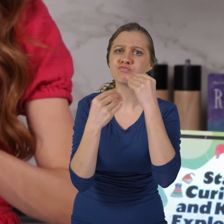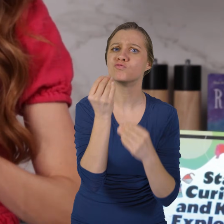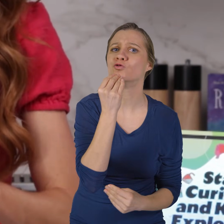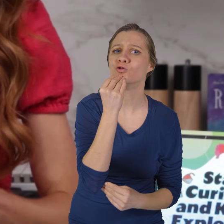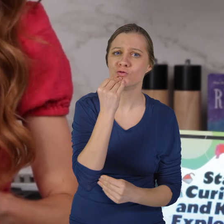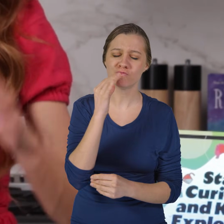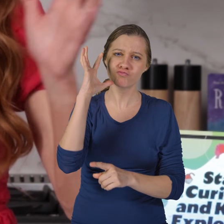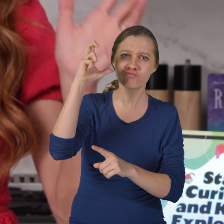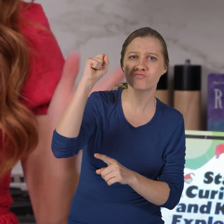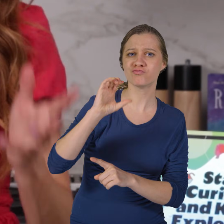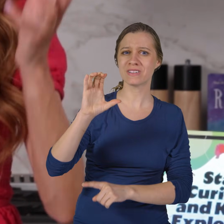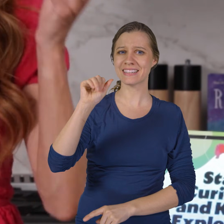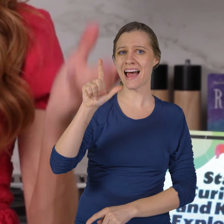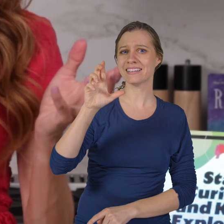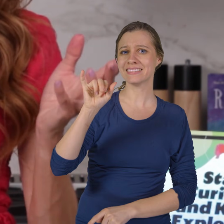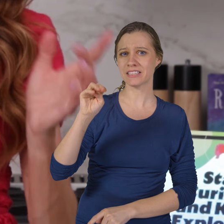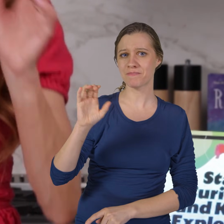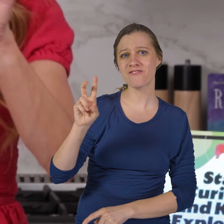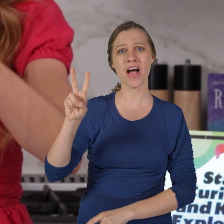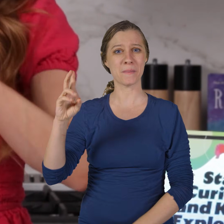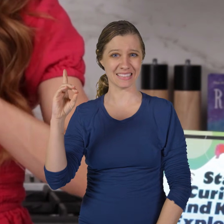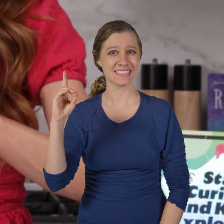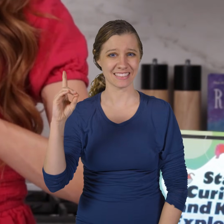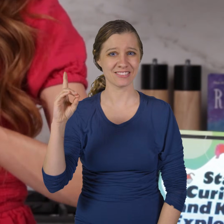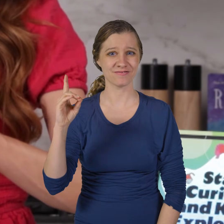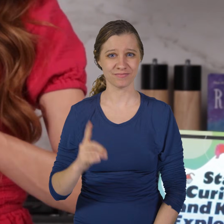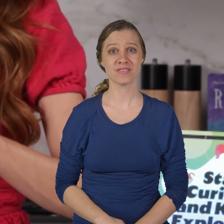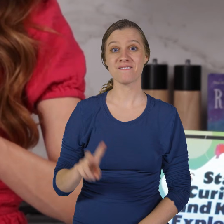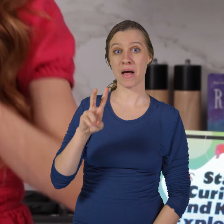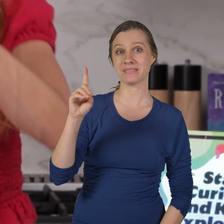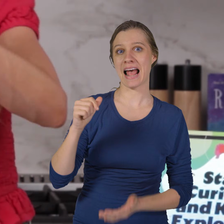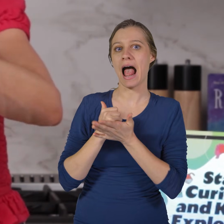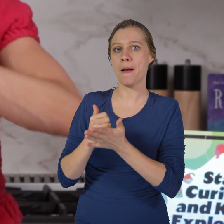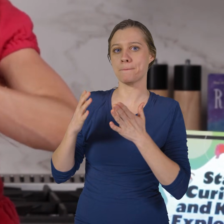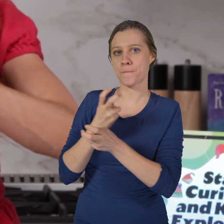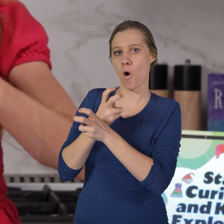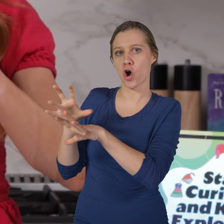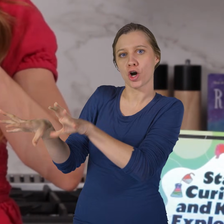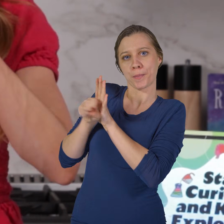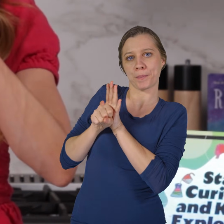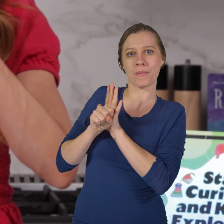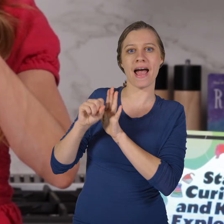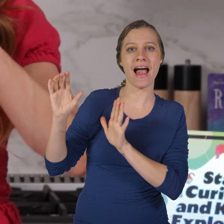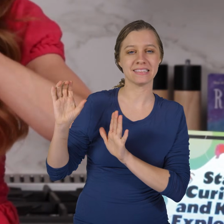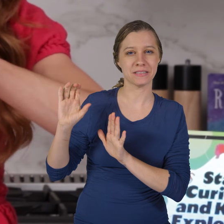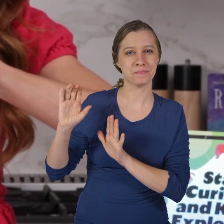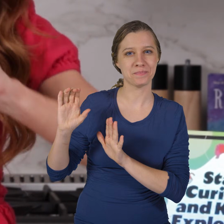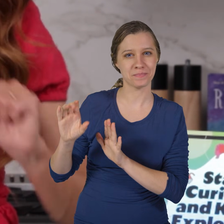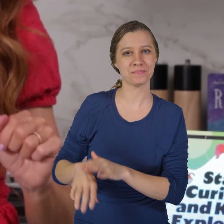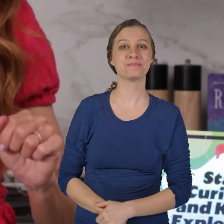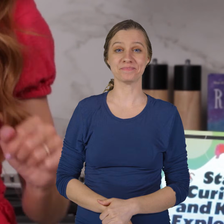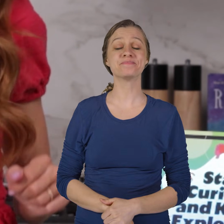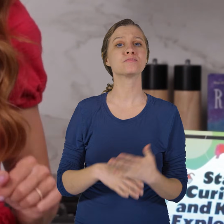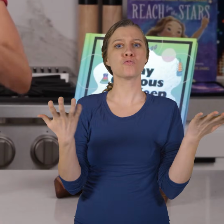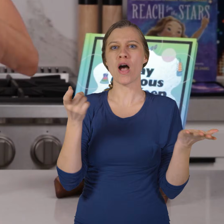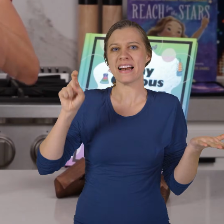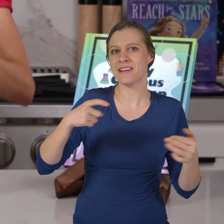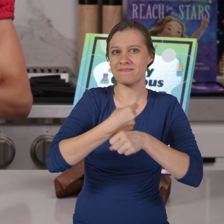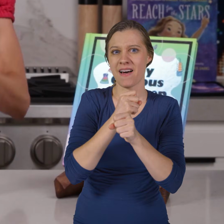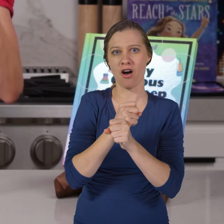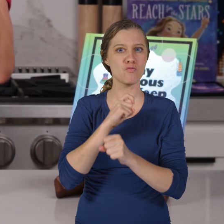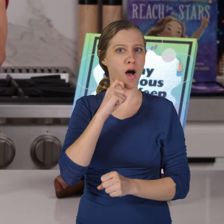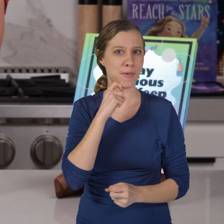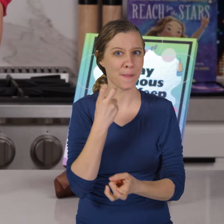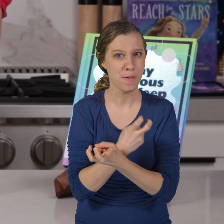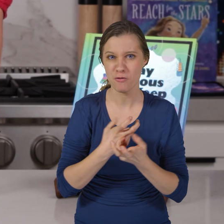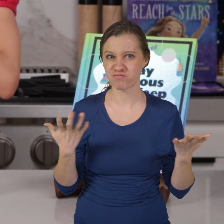it's so important to eat foods that are rich in calcium and vitamin D, because vitamin D helps your bones absorb calcium. Here's what